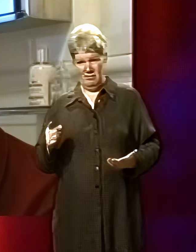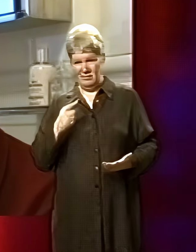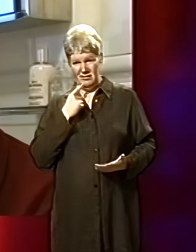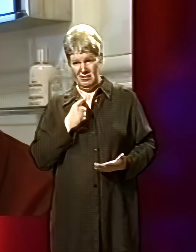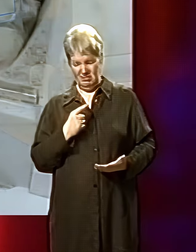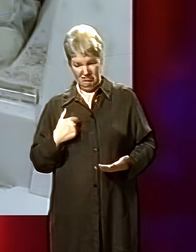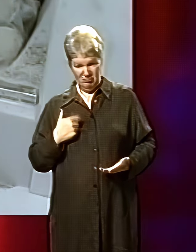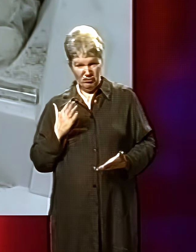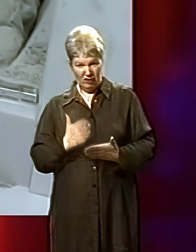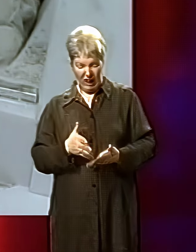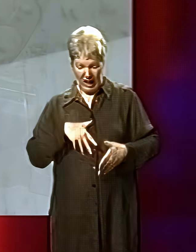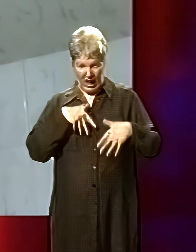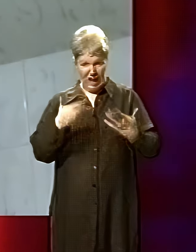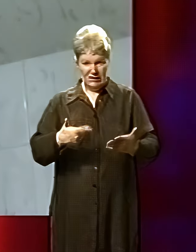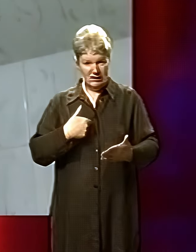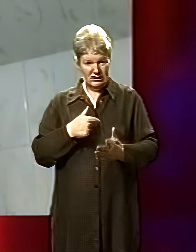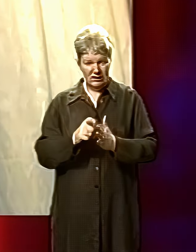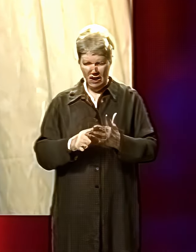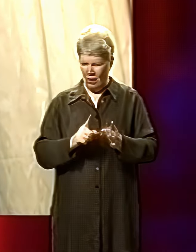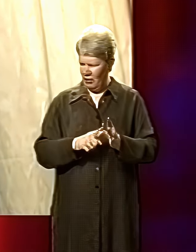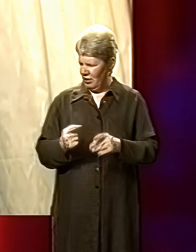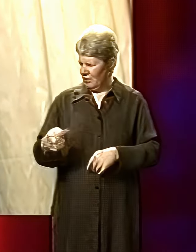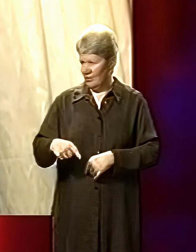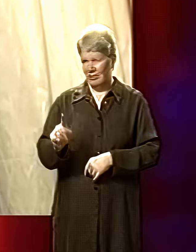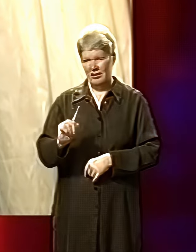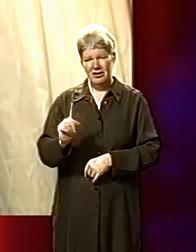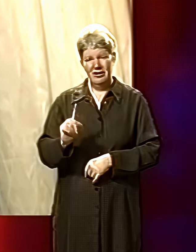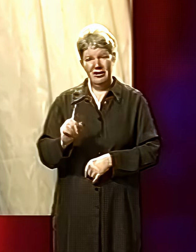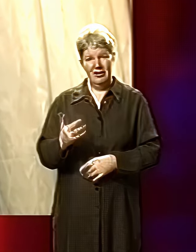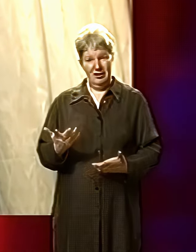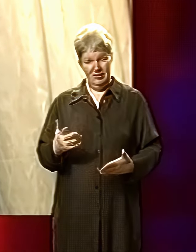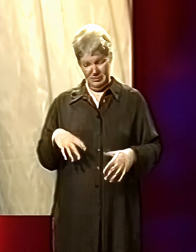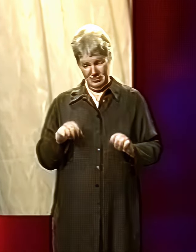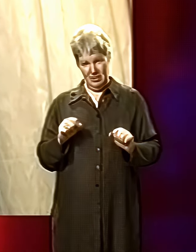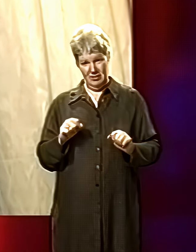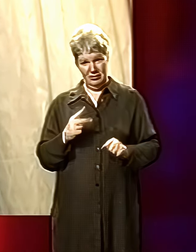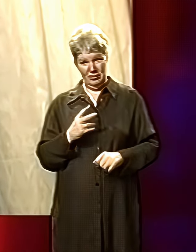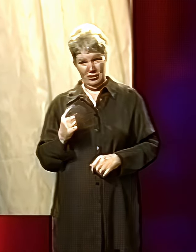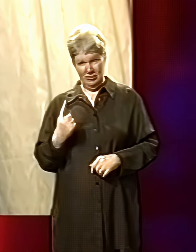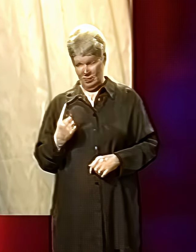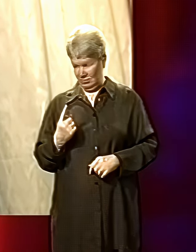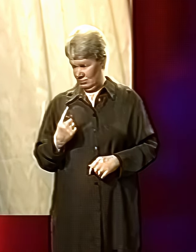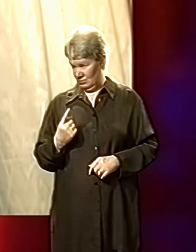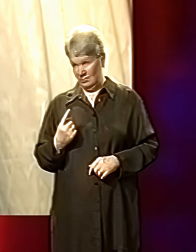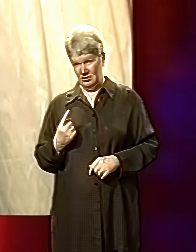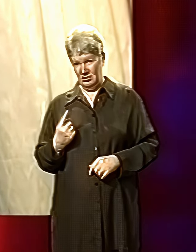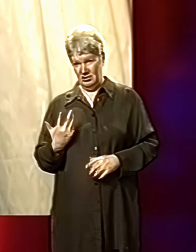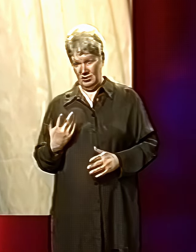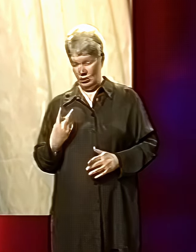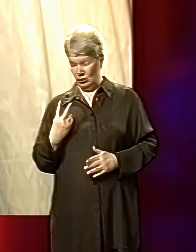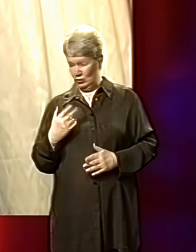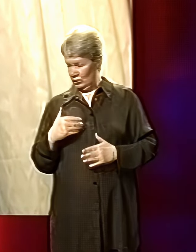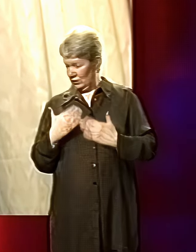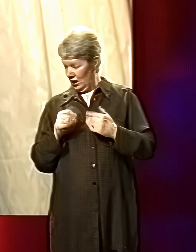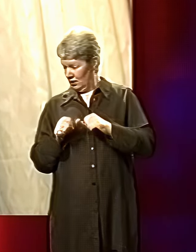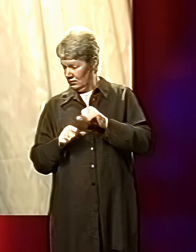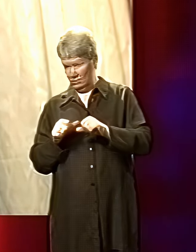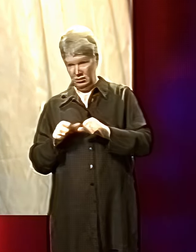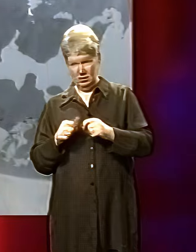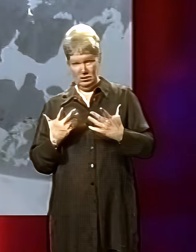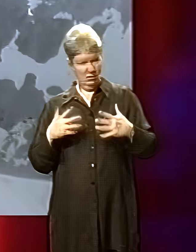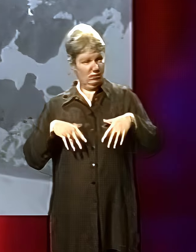stand DIY. The work started on December 18th, 2001, and after 2 days effective work, the fitter left us without any toilet for